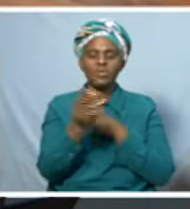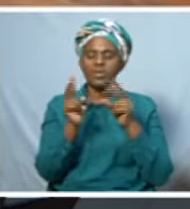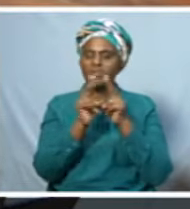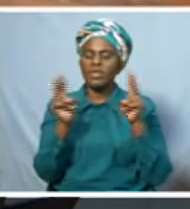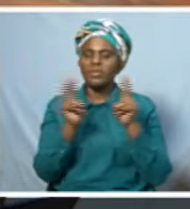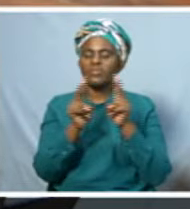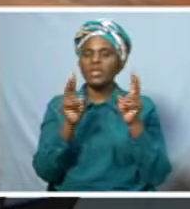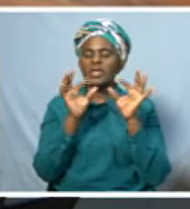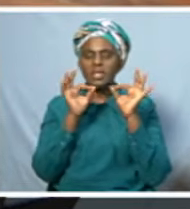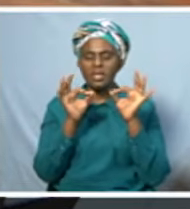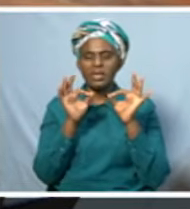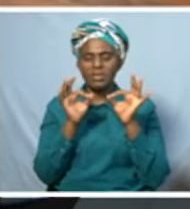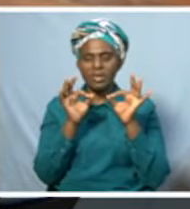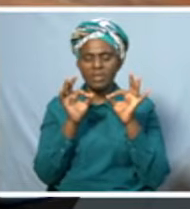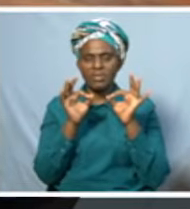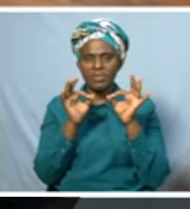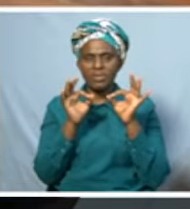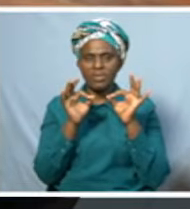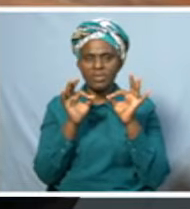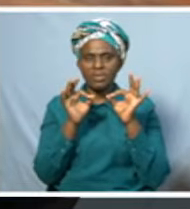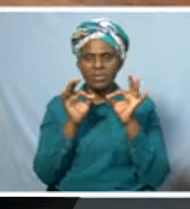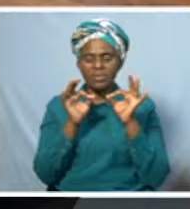well. The